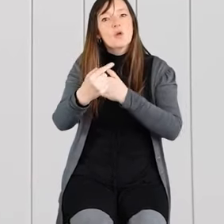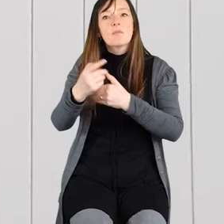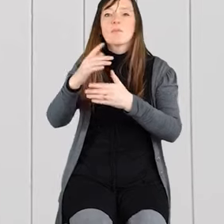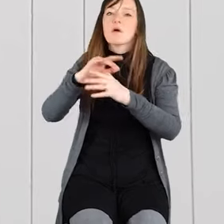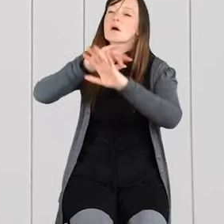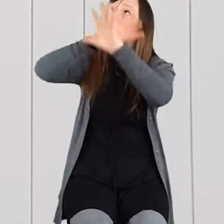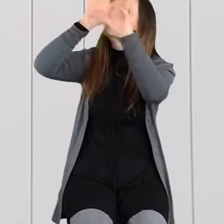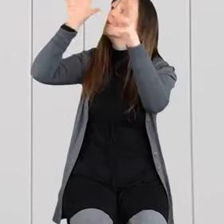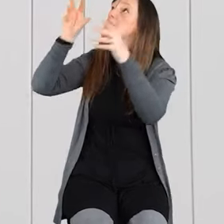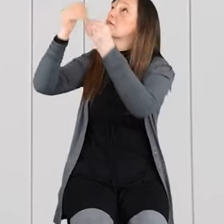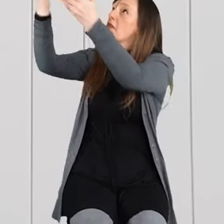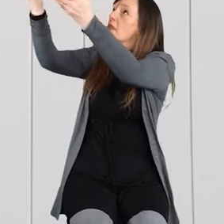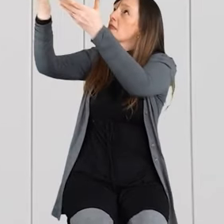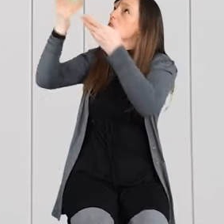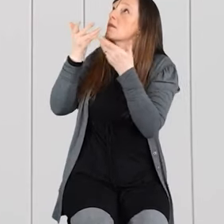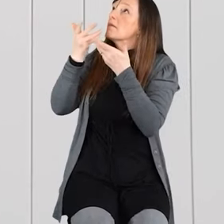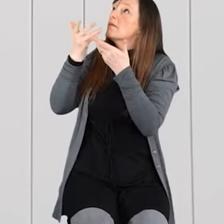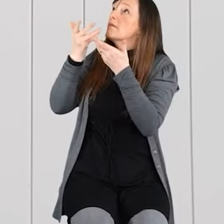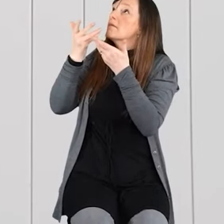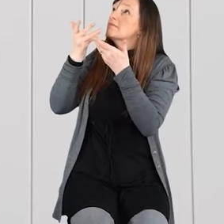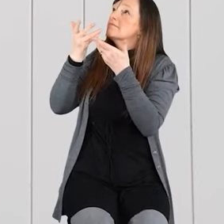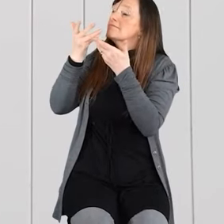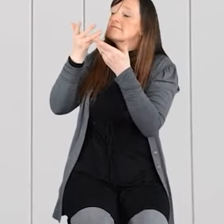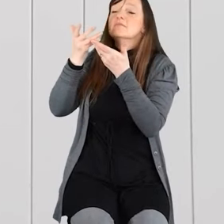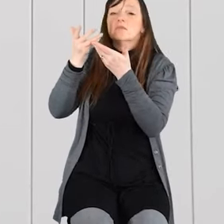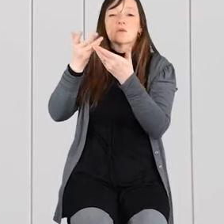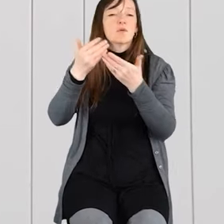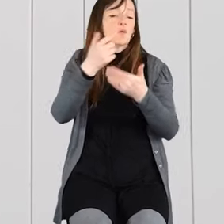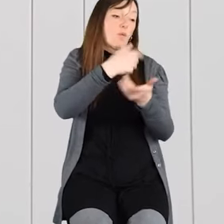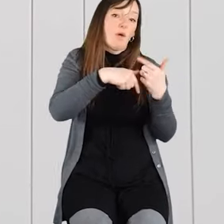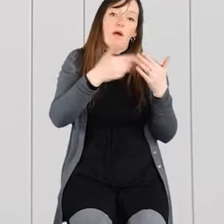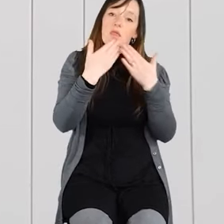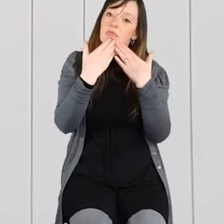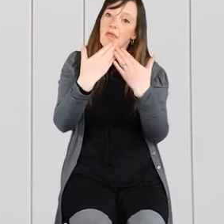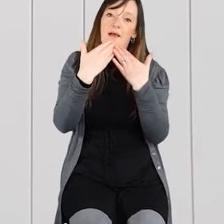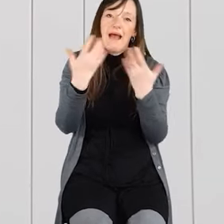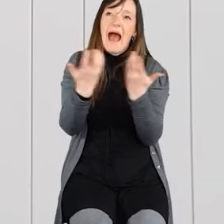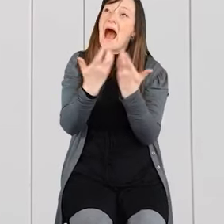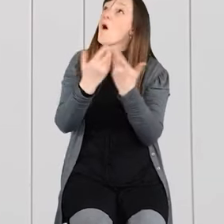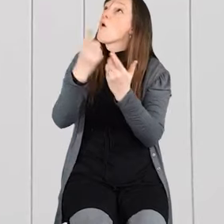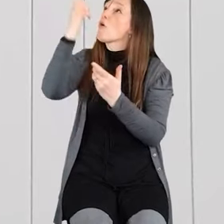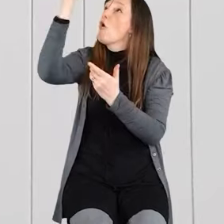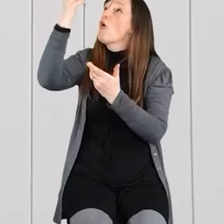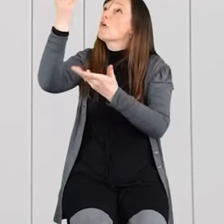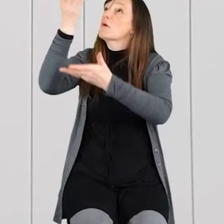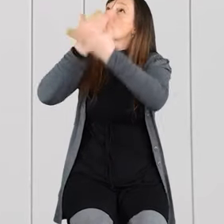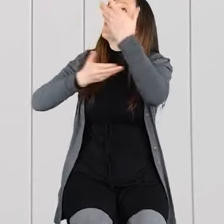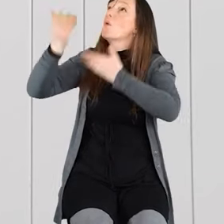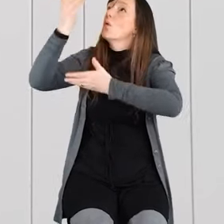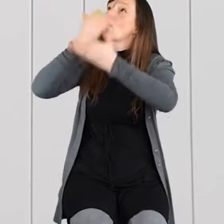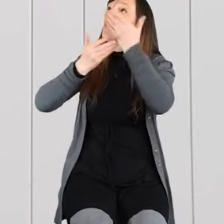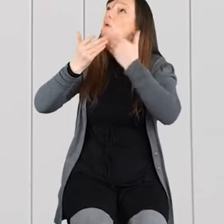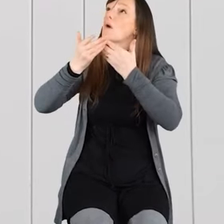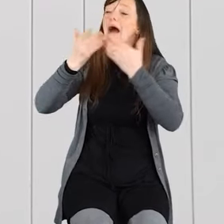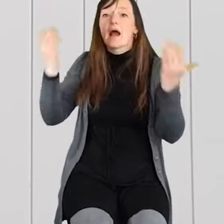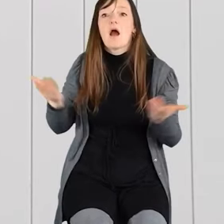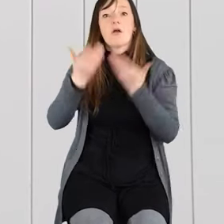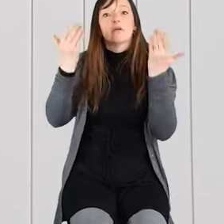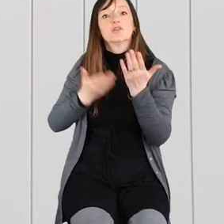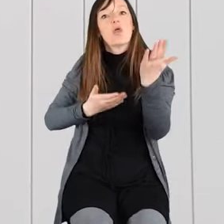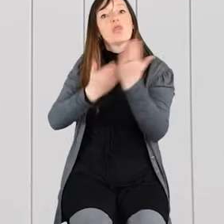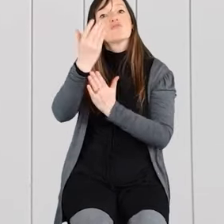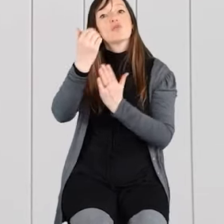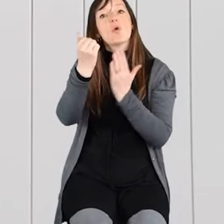alone, but on every word that comes from the mouth of the Lord. We are so thankful for the way God has fed